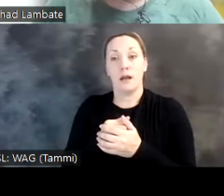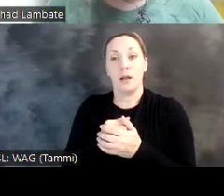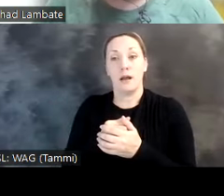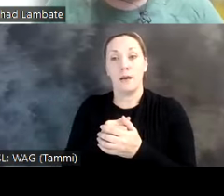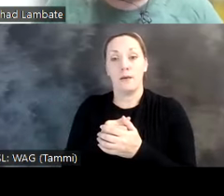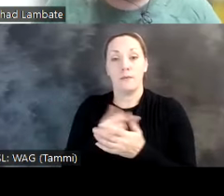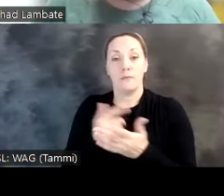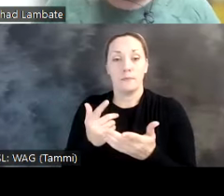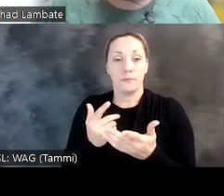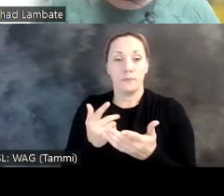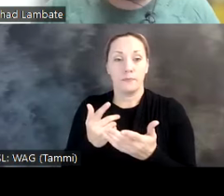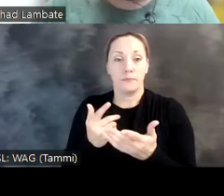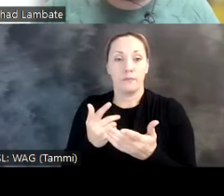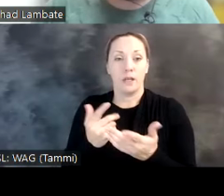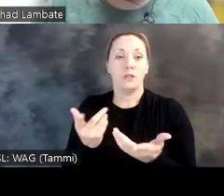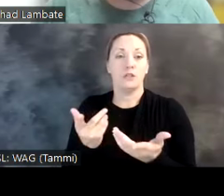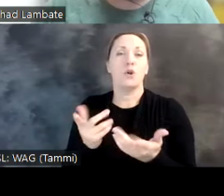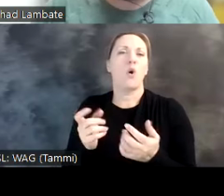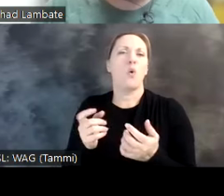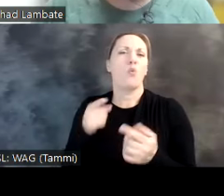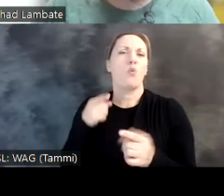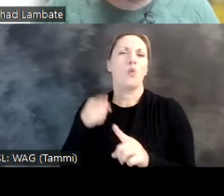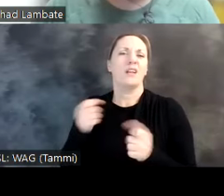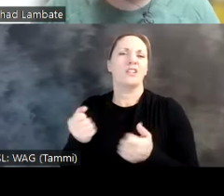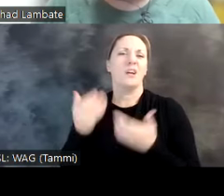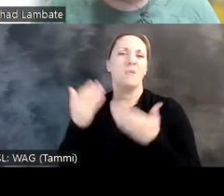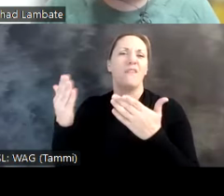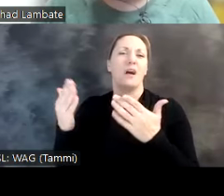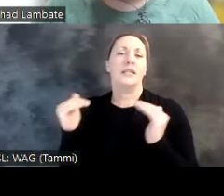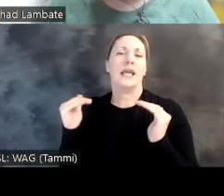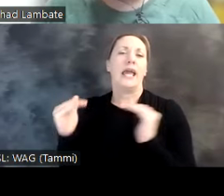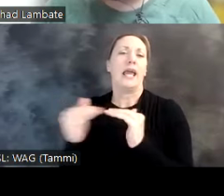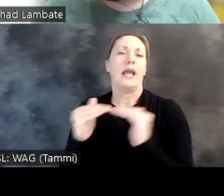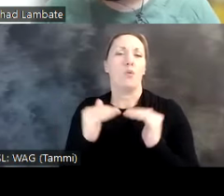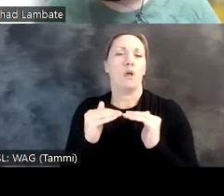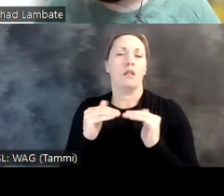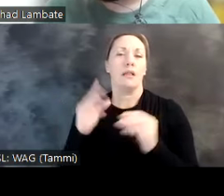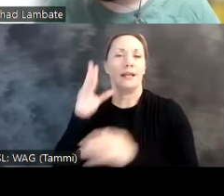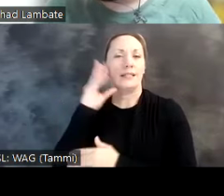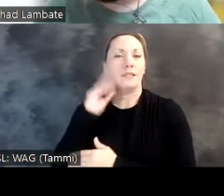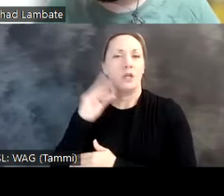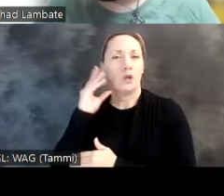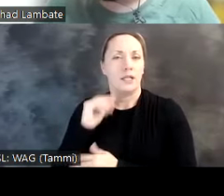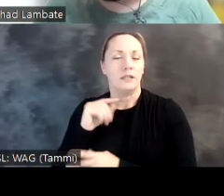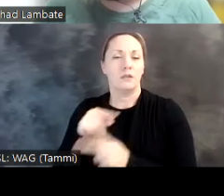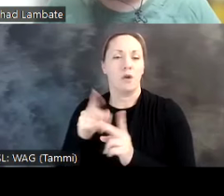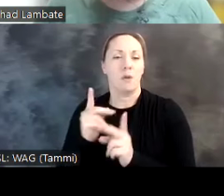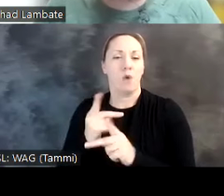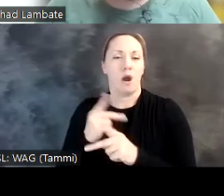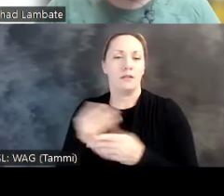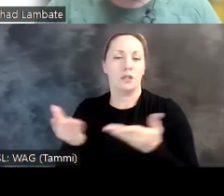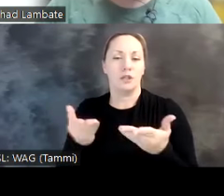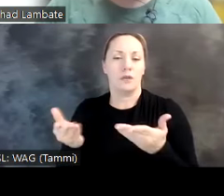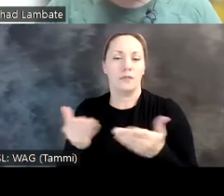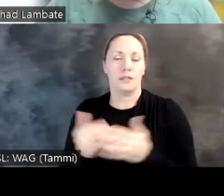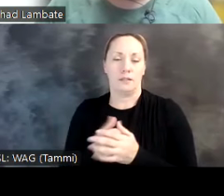Okay, so it's basically to provide an equitable experience across the things, products, and services that are there.